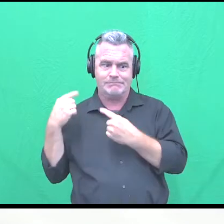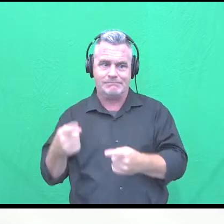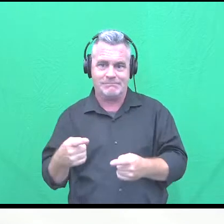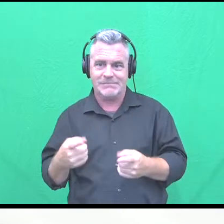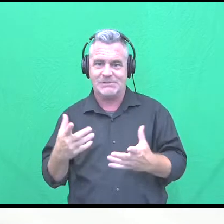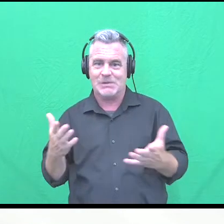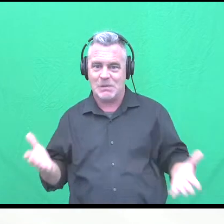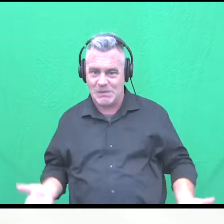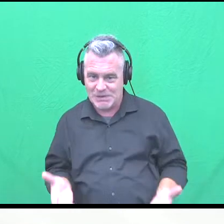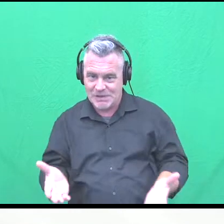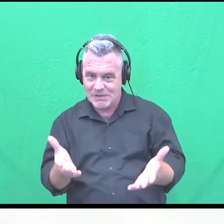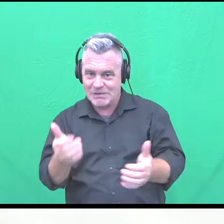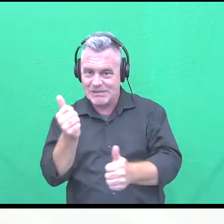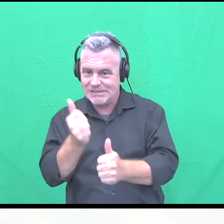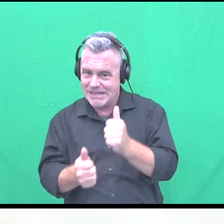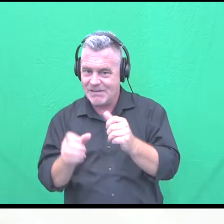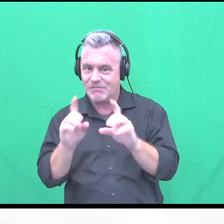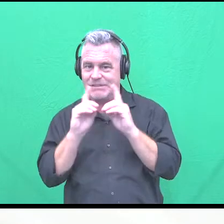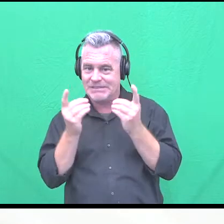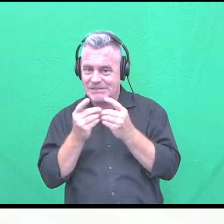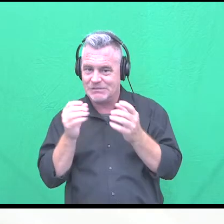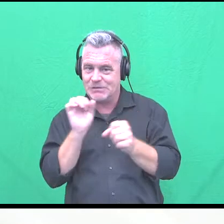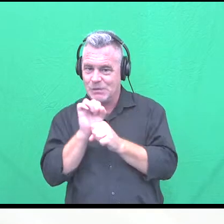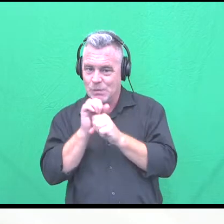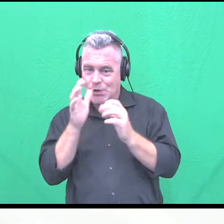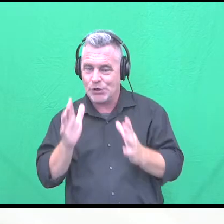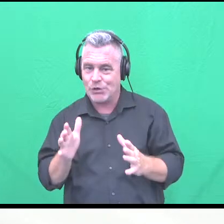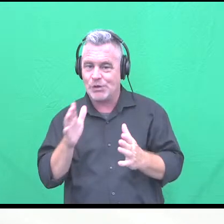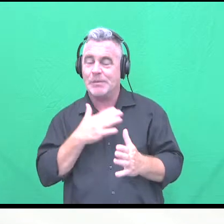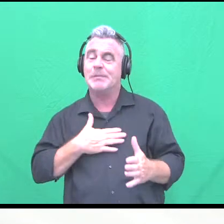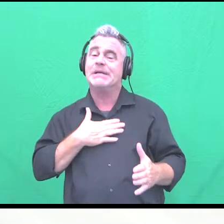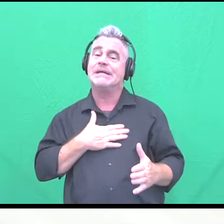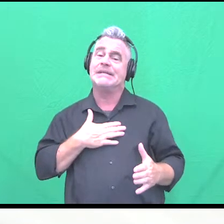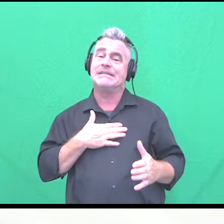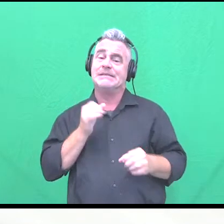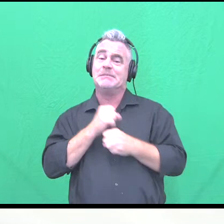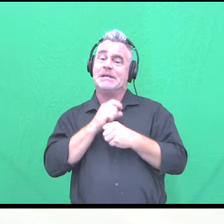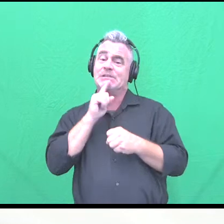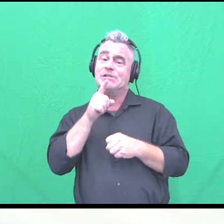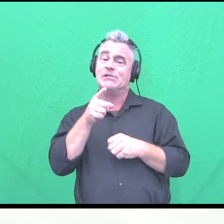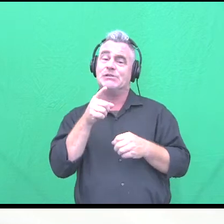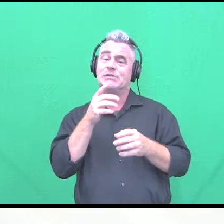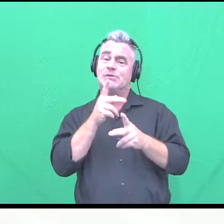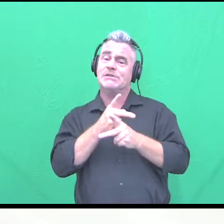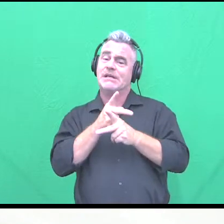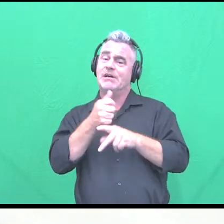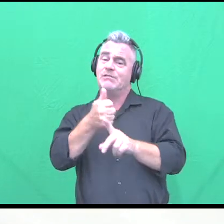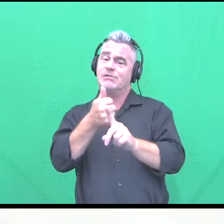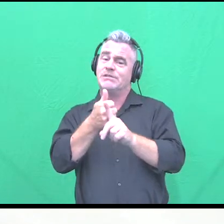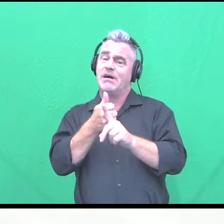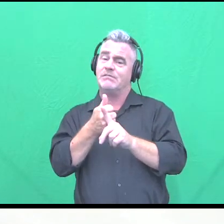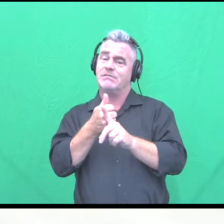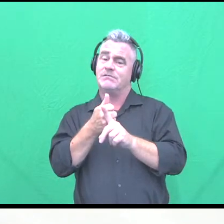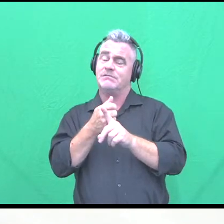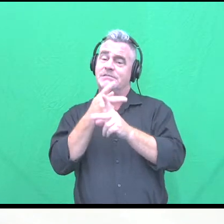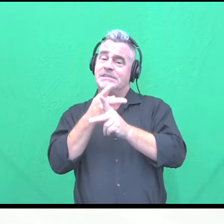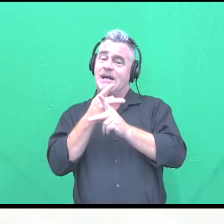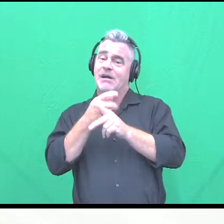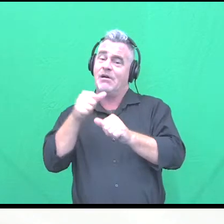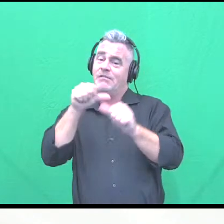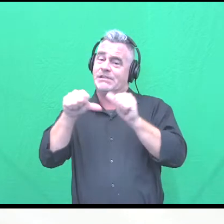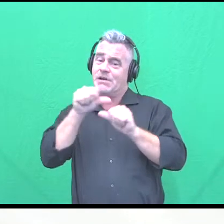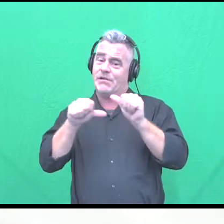every single district employee to please make sure that you are taking care of yourself, taking care of each